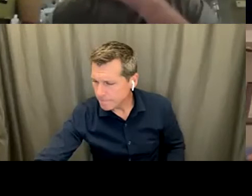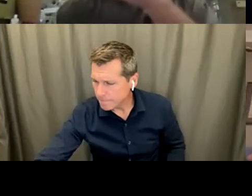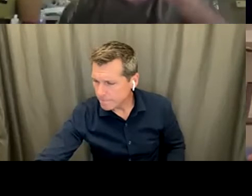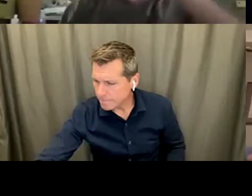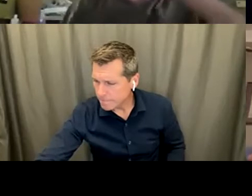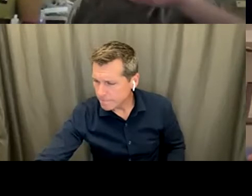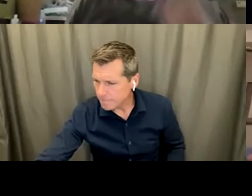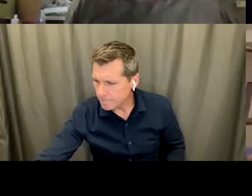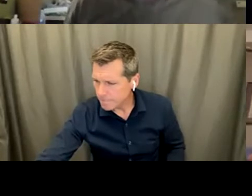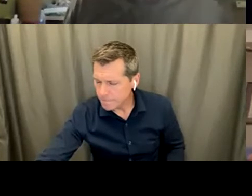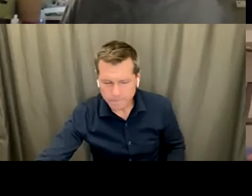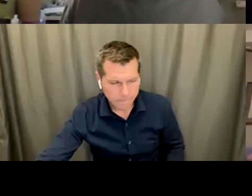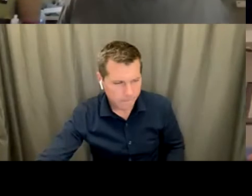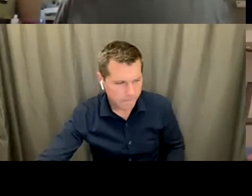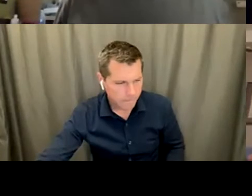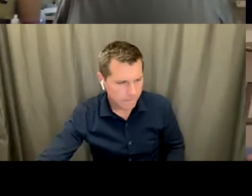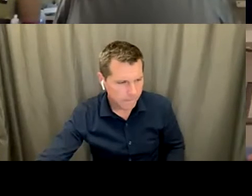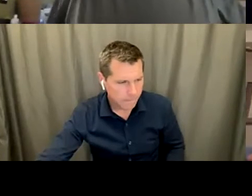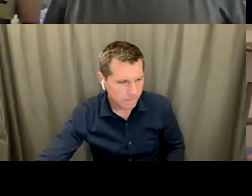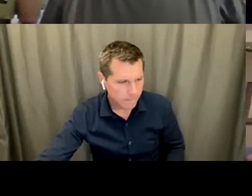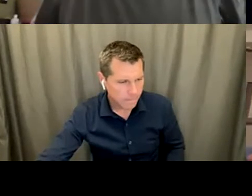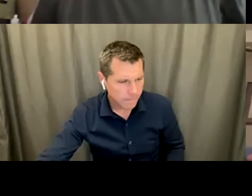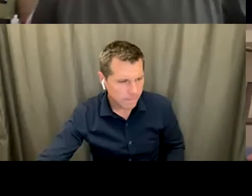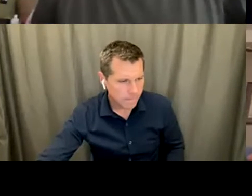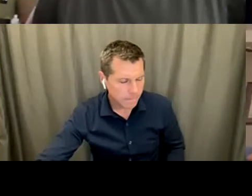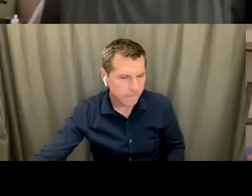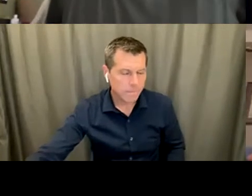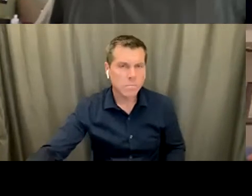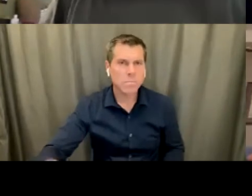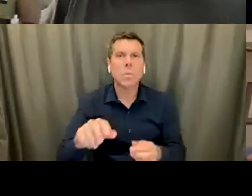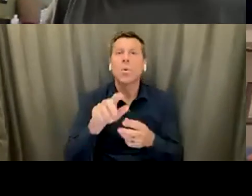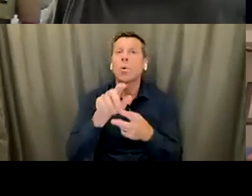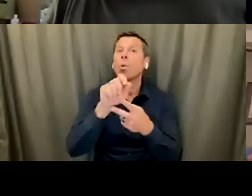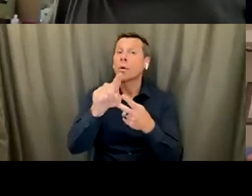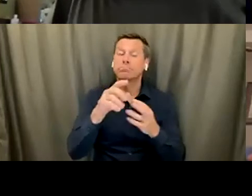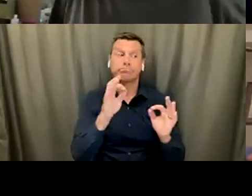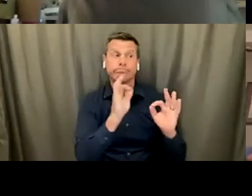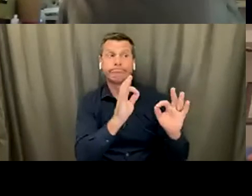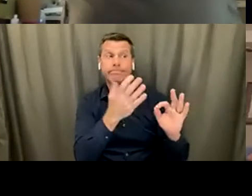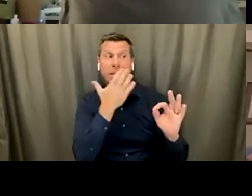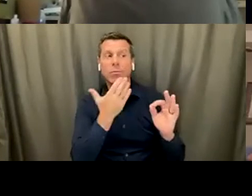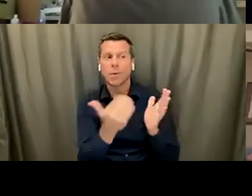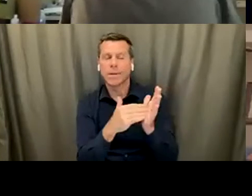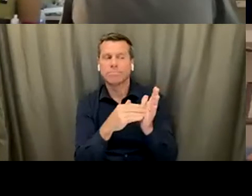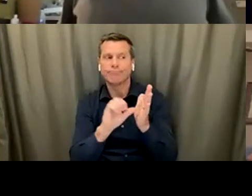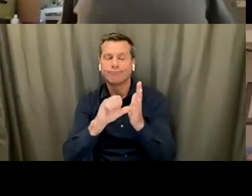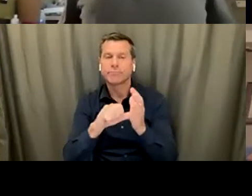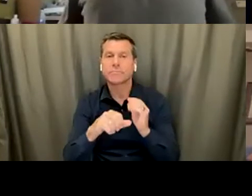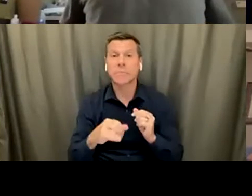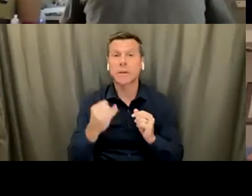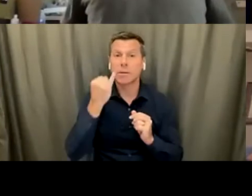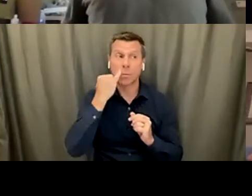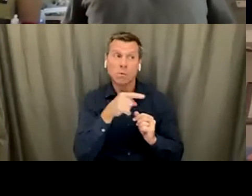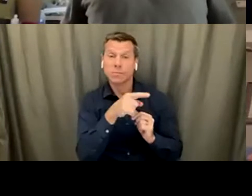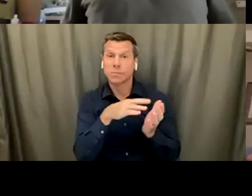the timeline for getting those students to not be in class. Very good question. I'll repeat the question. The question is, if you have a